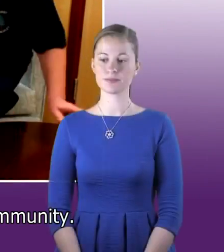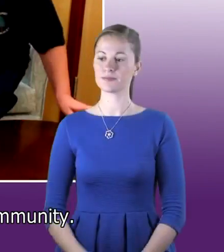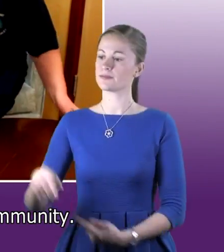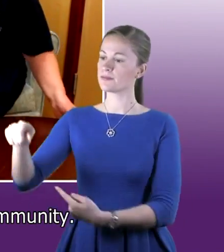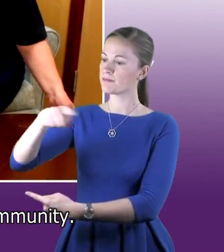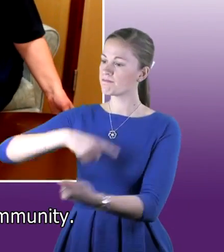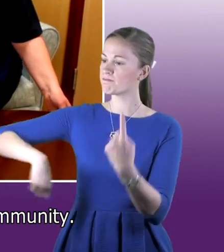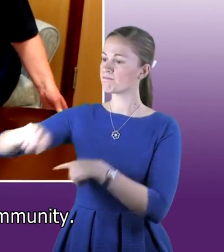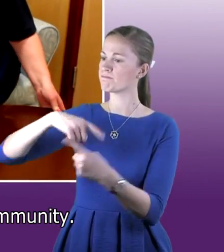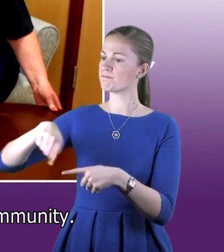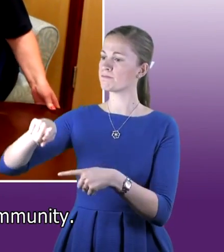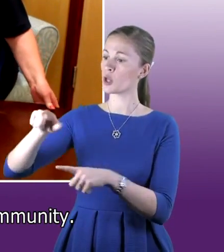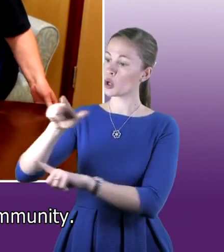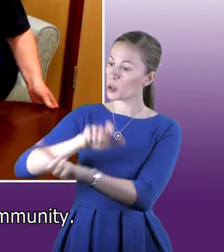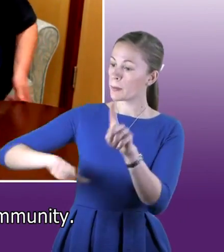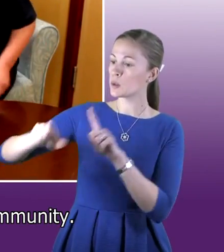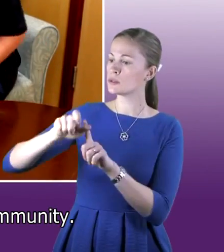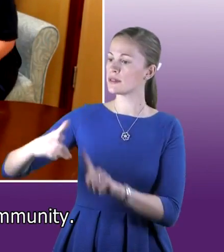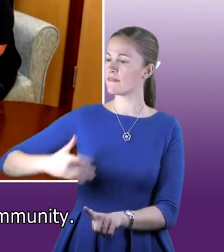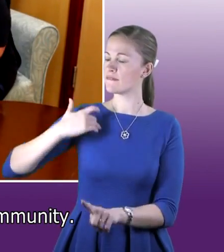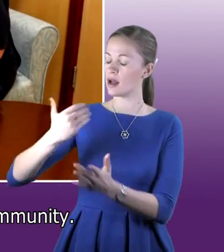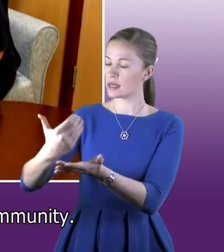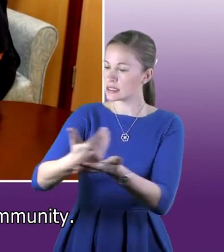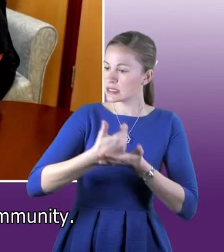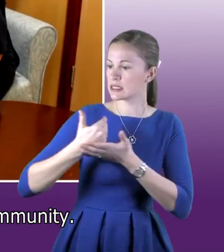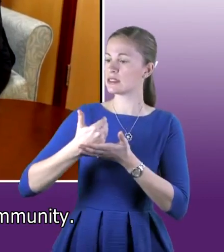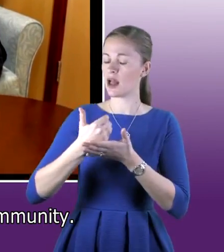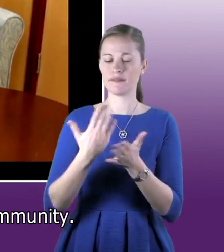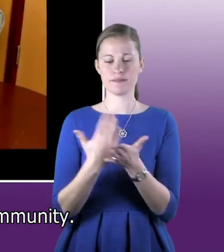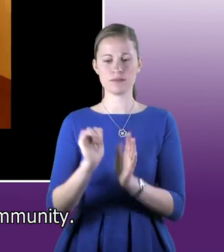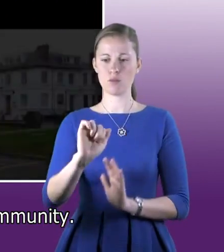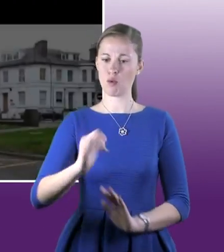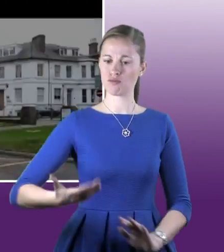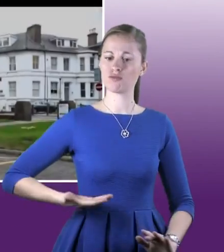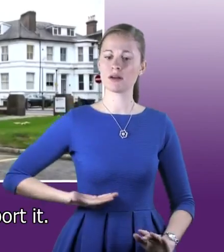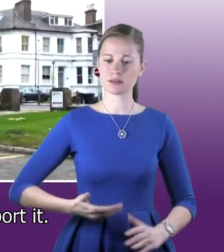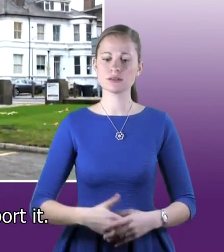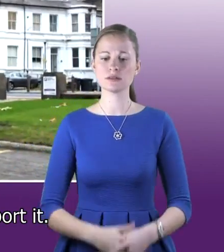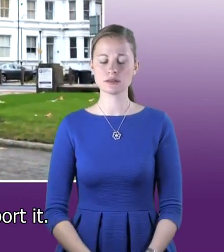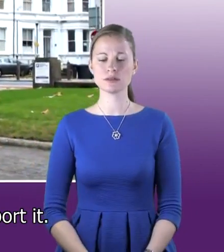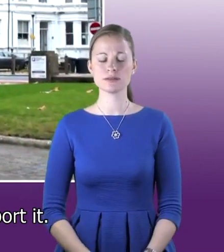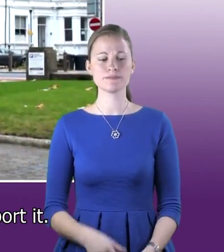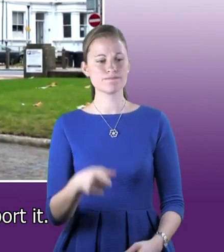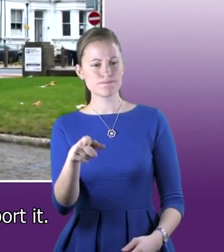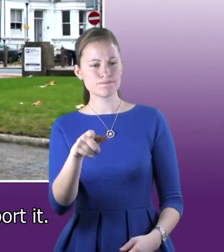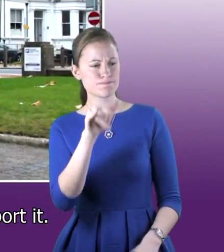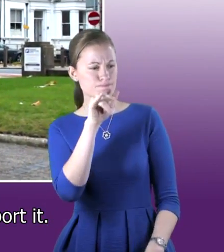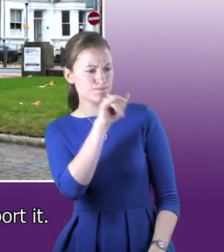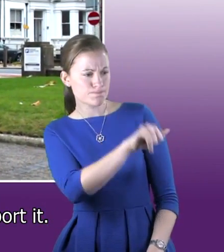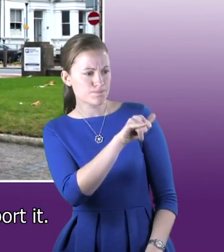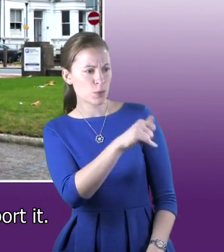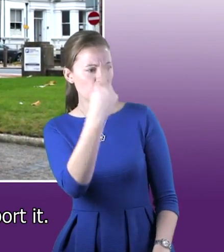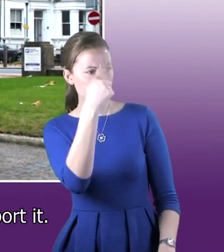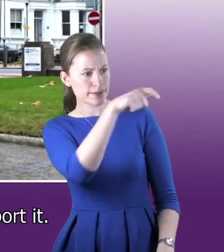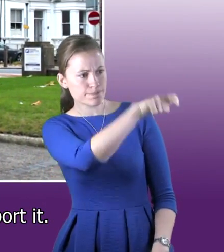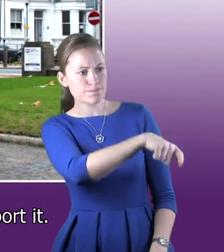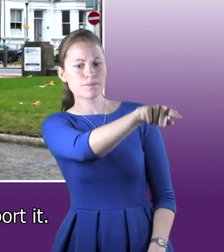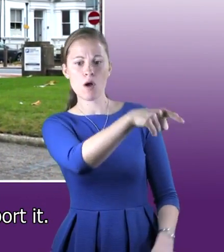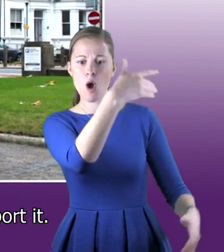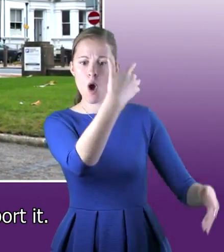Everybody has a right to live safely in their community. If you suspect that someone is being harmed